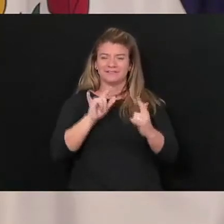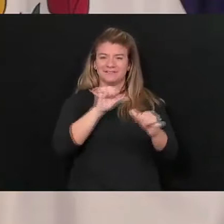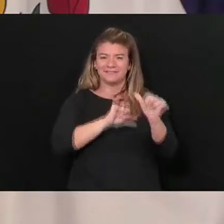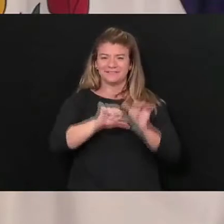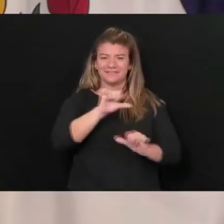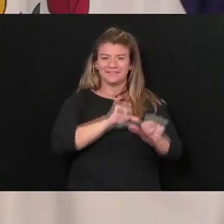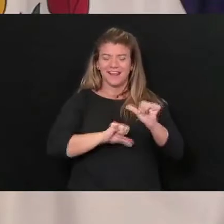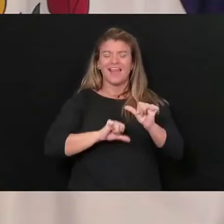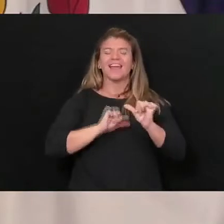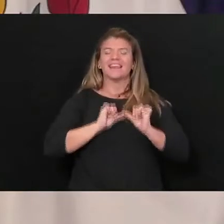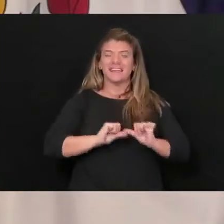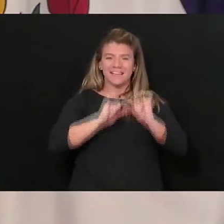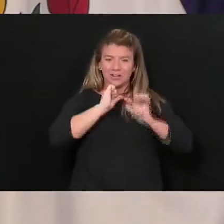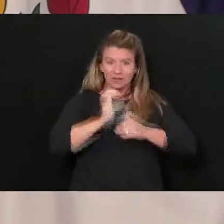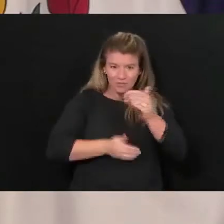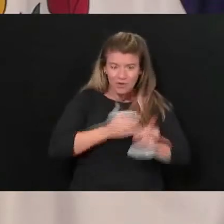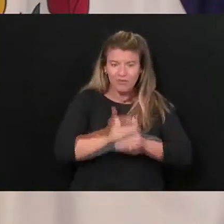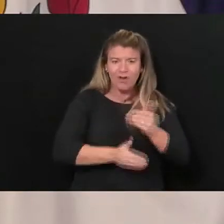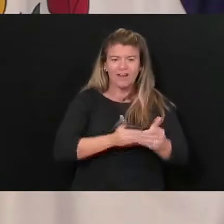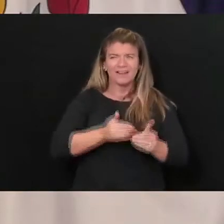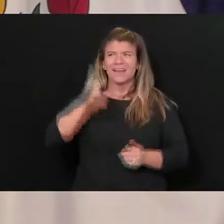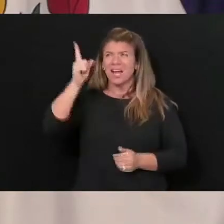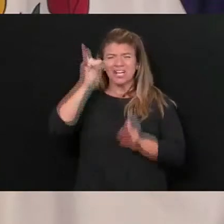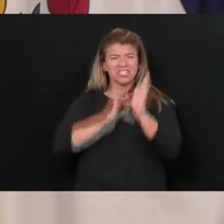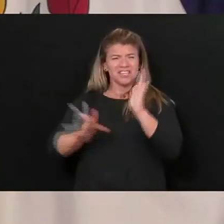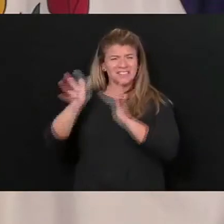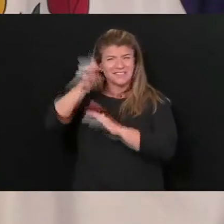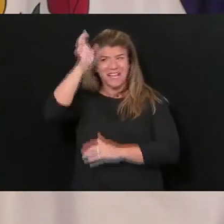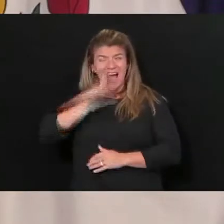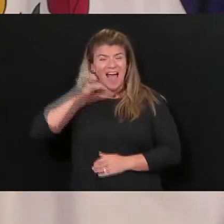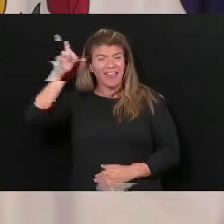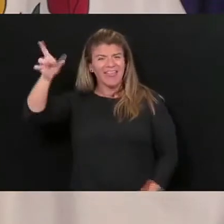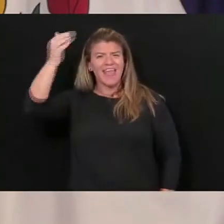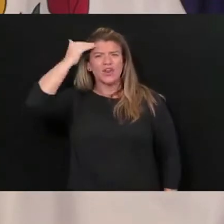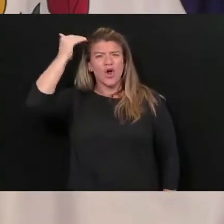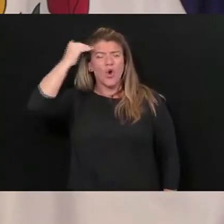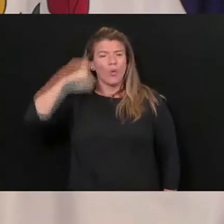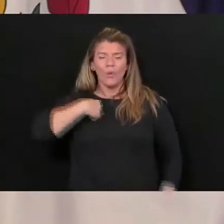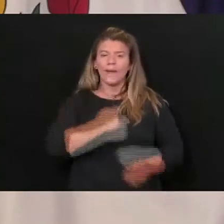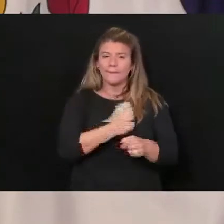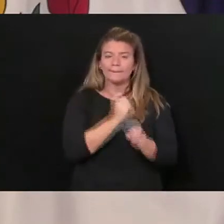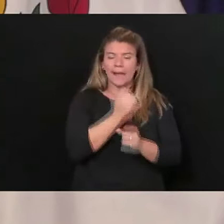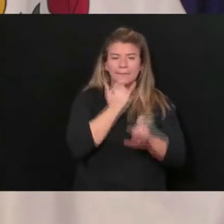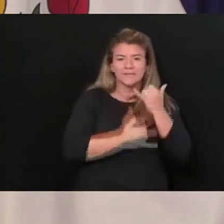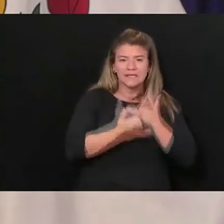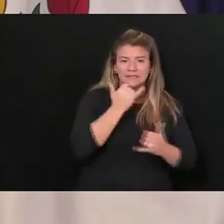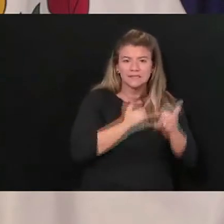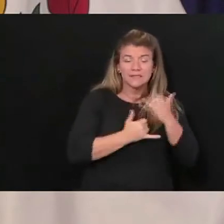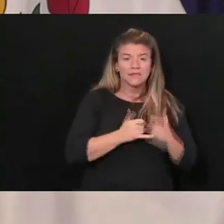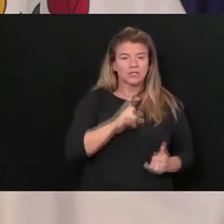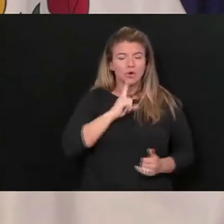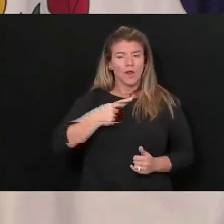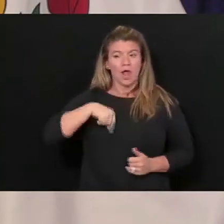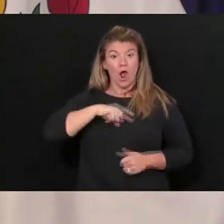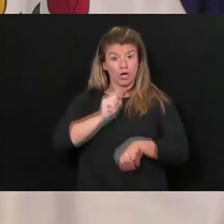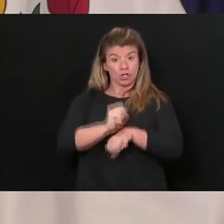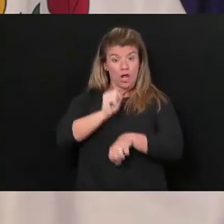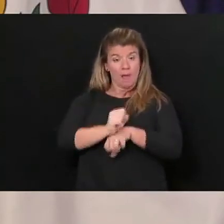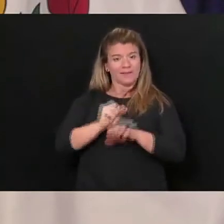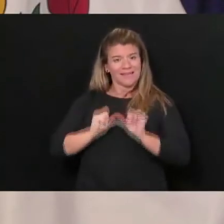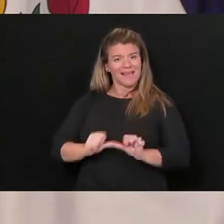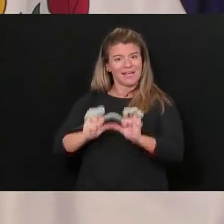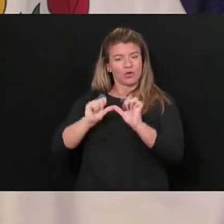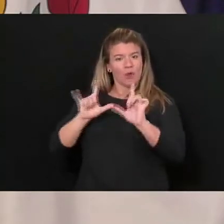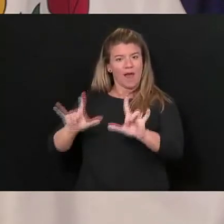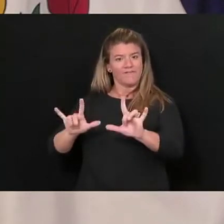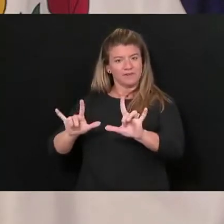forward. He knows we're going to make mistakes. And so continue to love. That's what we really need to do. From the